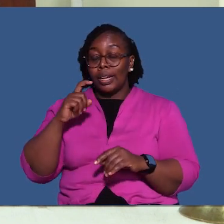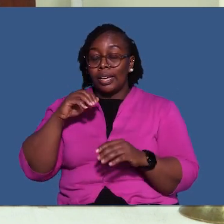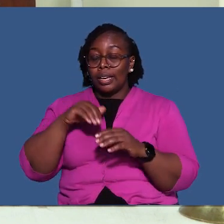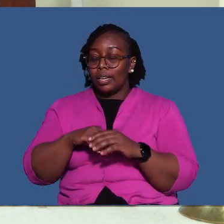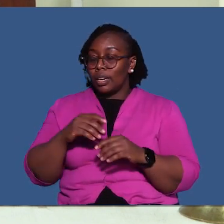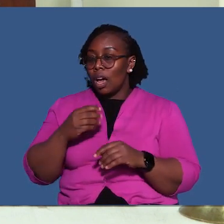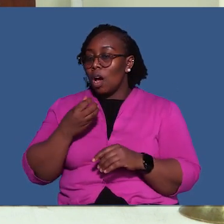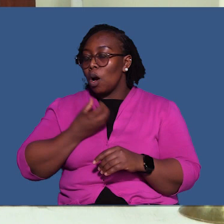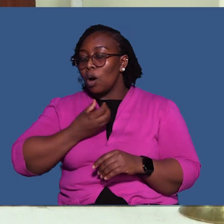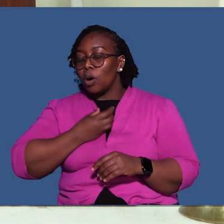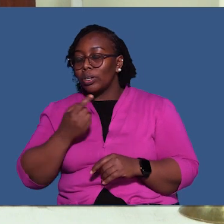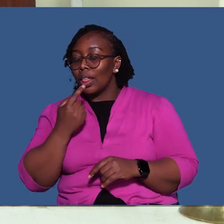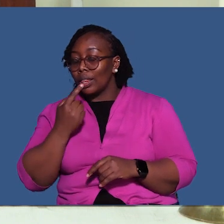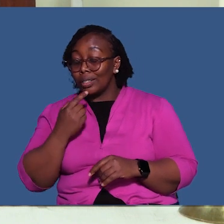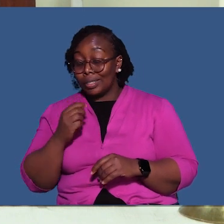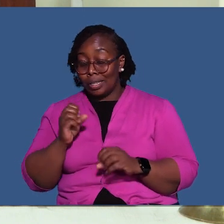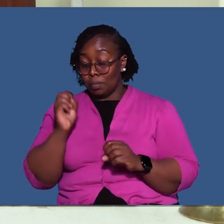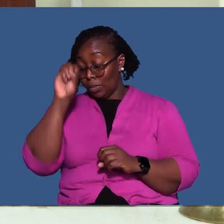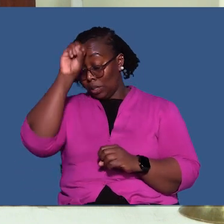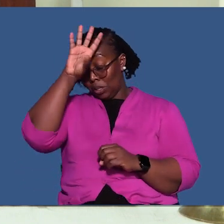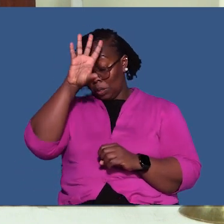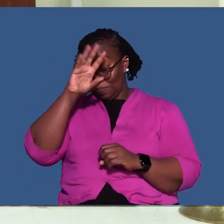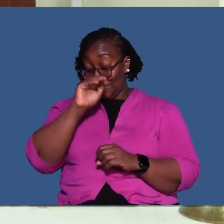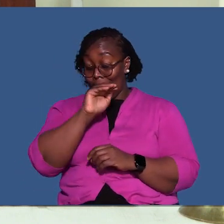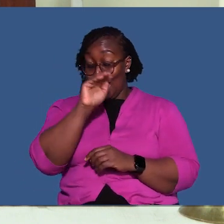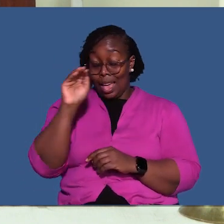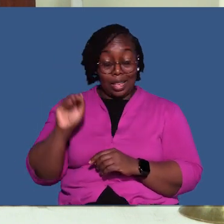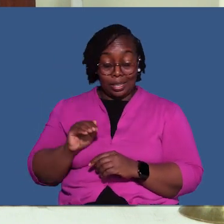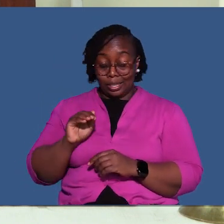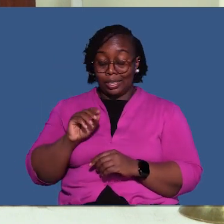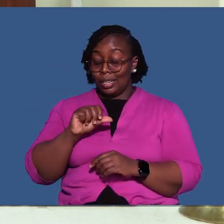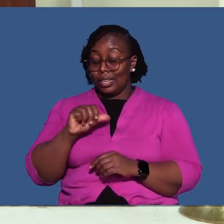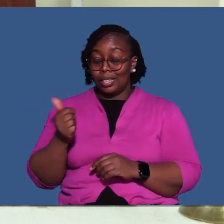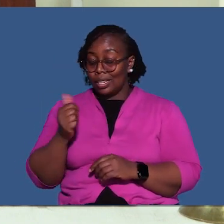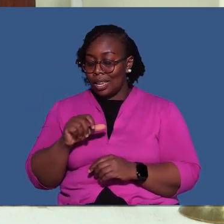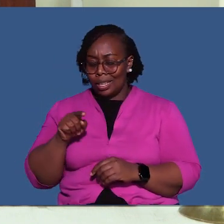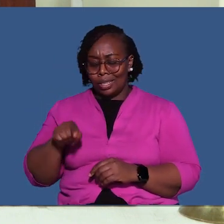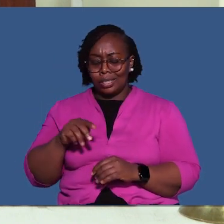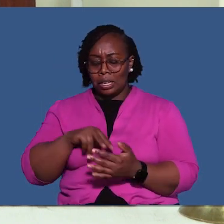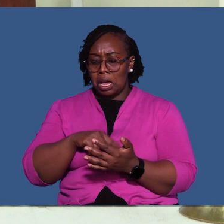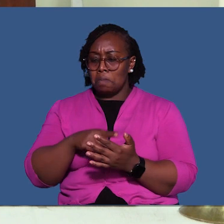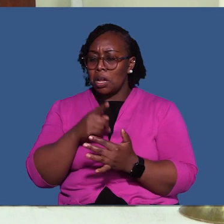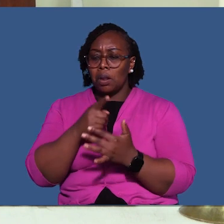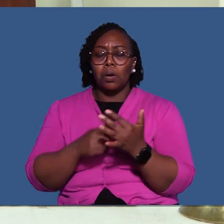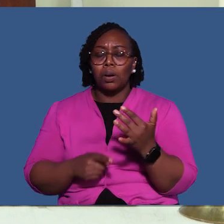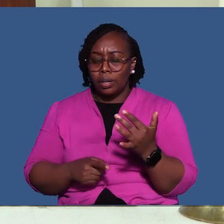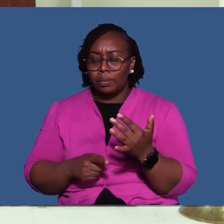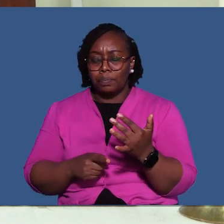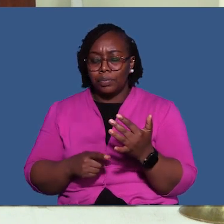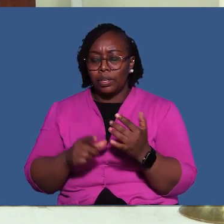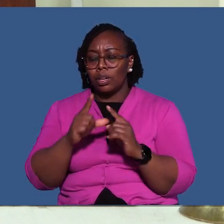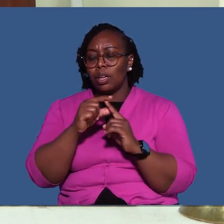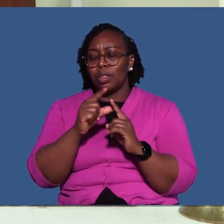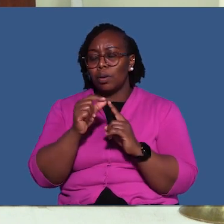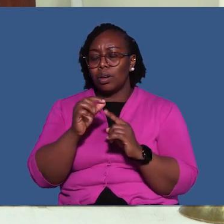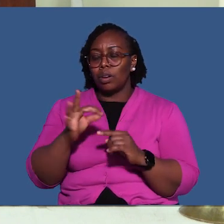and perplexed, they asked one another, what does this mean? The word of